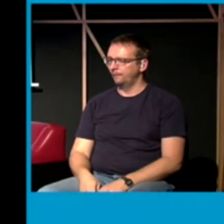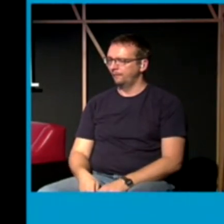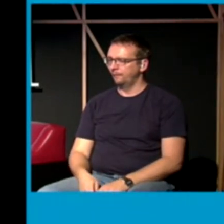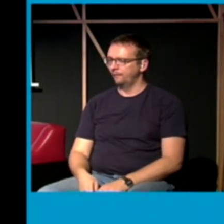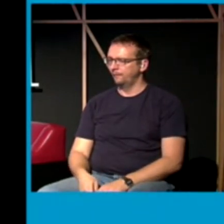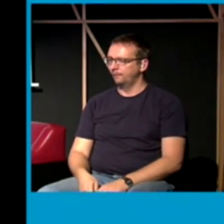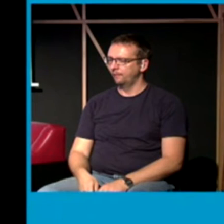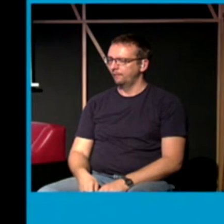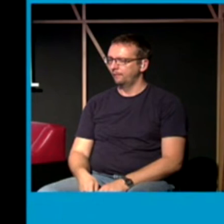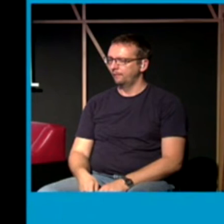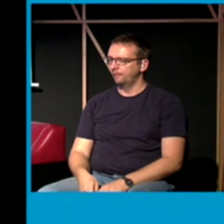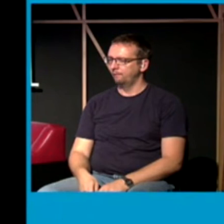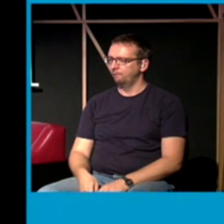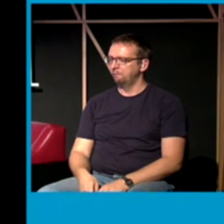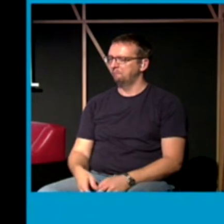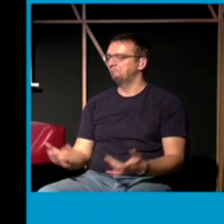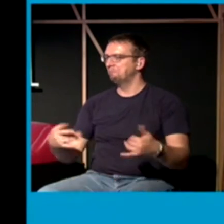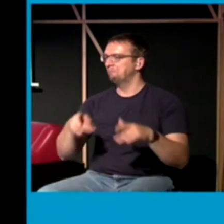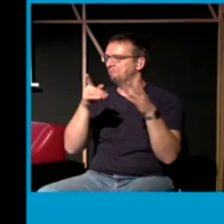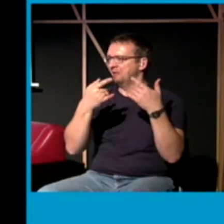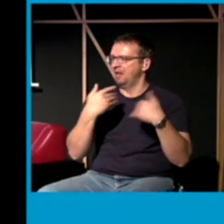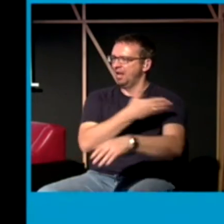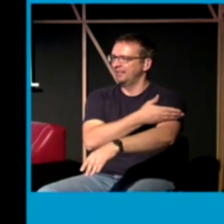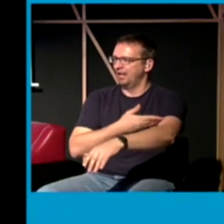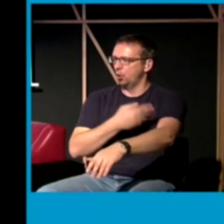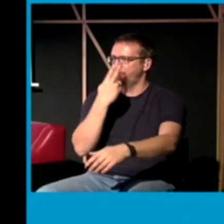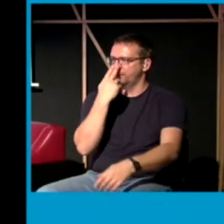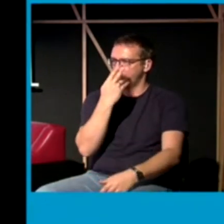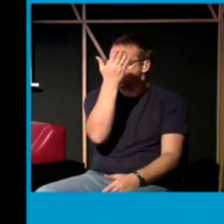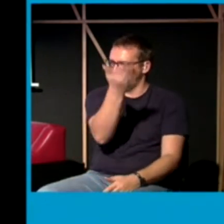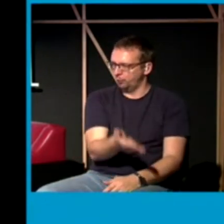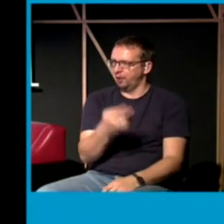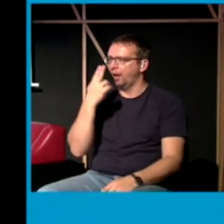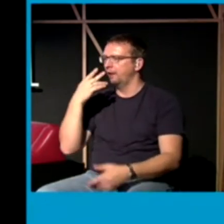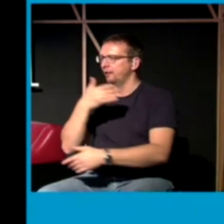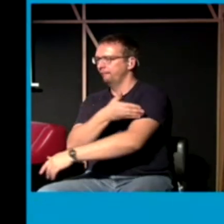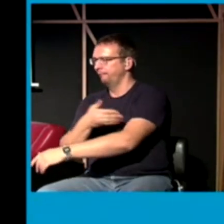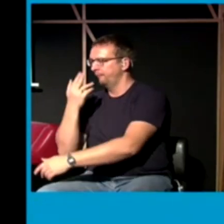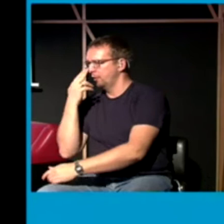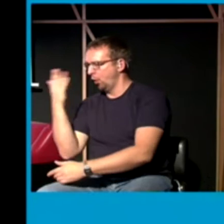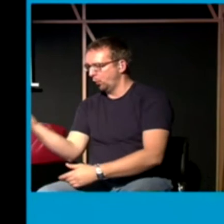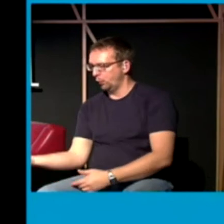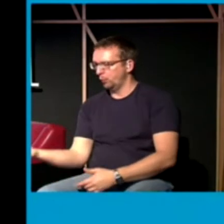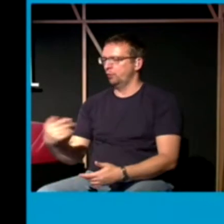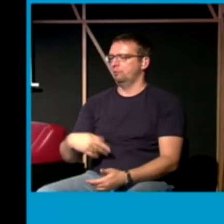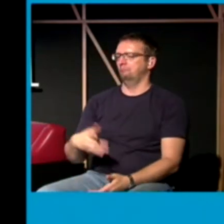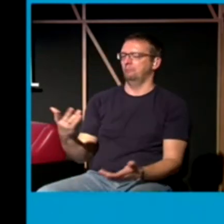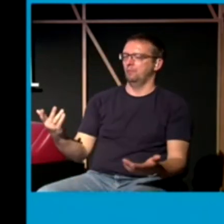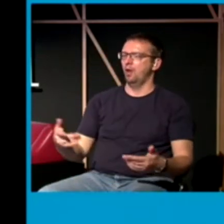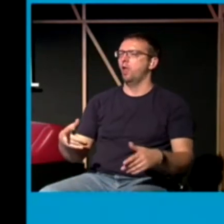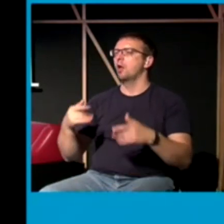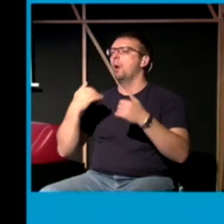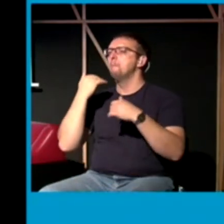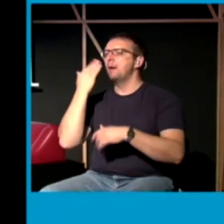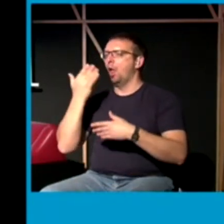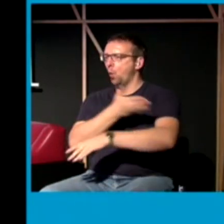Apoel Nicosia in navy training tops, golden yellow shorts, golden yellow socks.